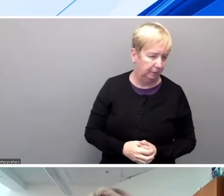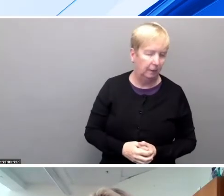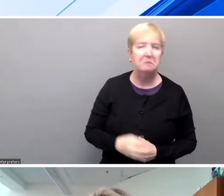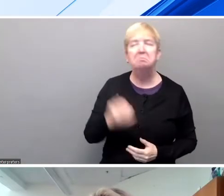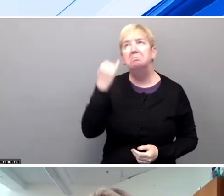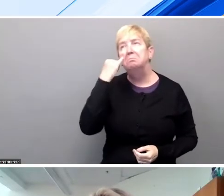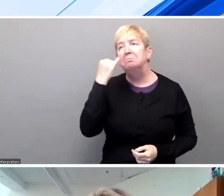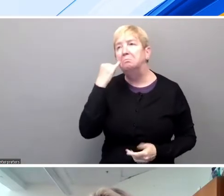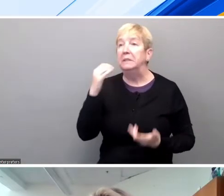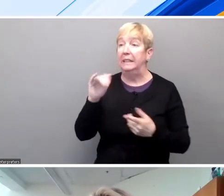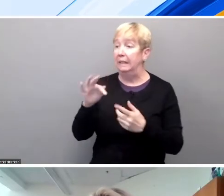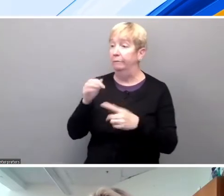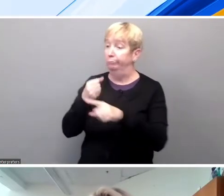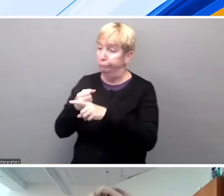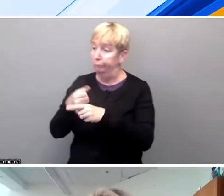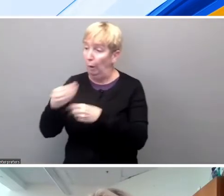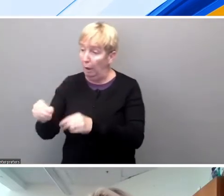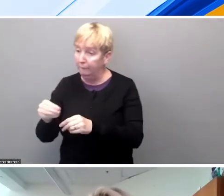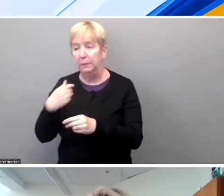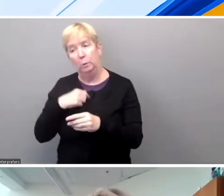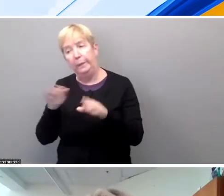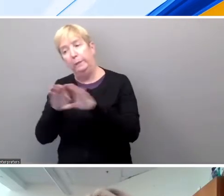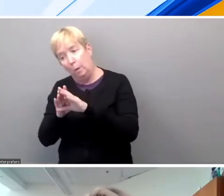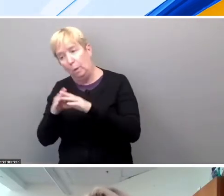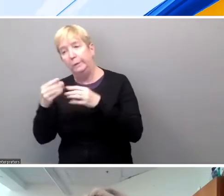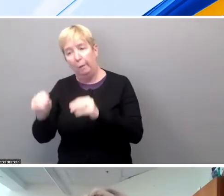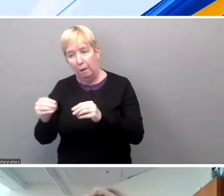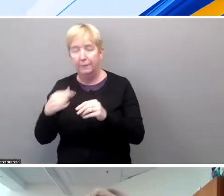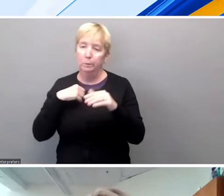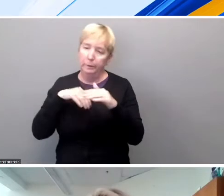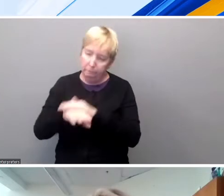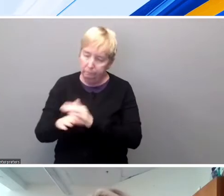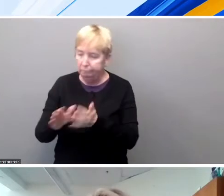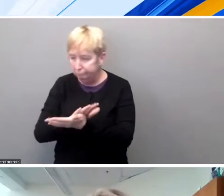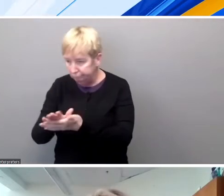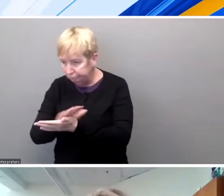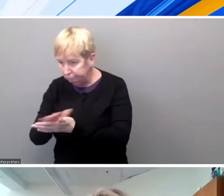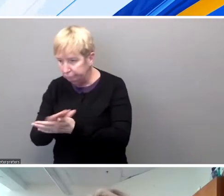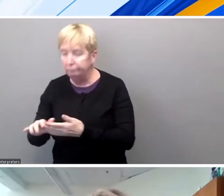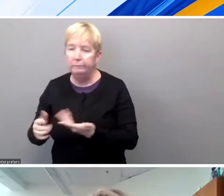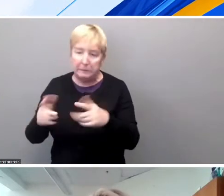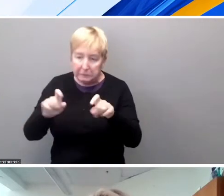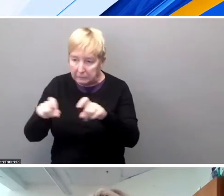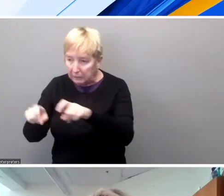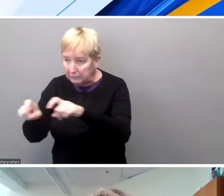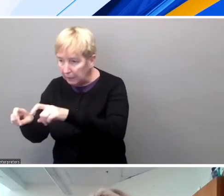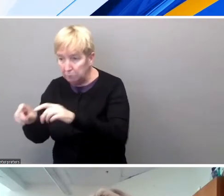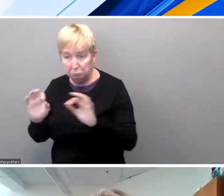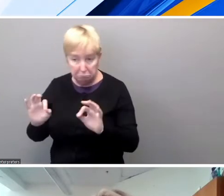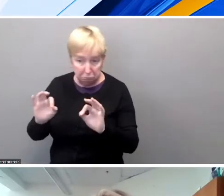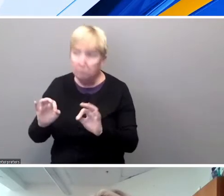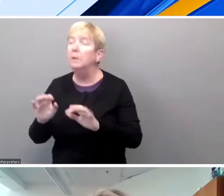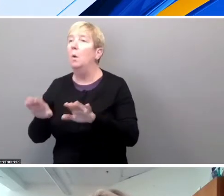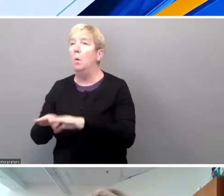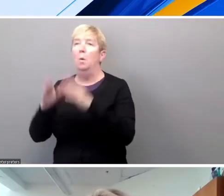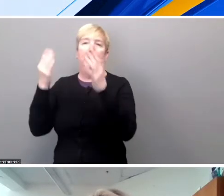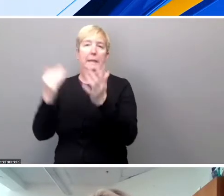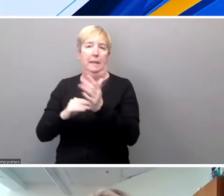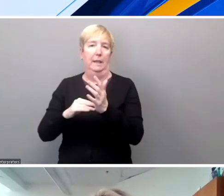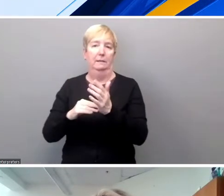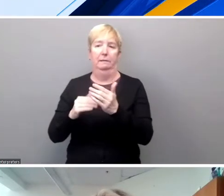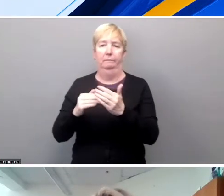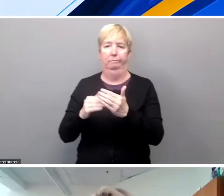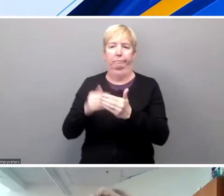we close the office, they come in and do a deep cleaning, everyone gets tested, and we reopen the next